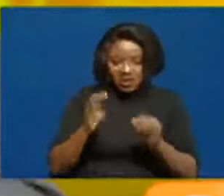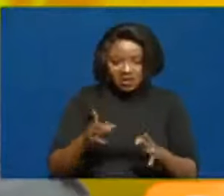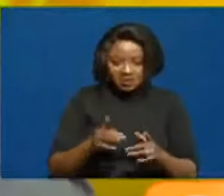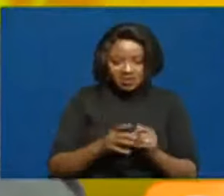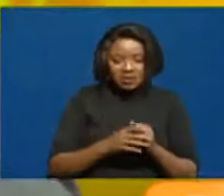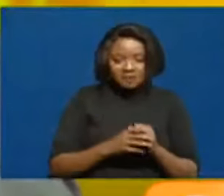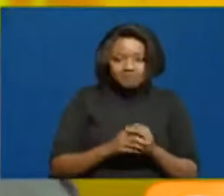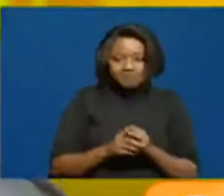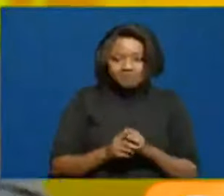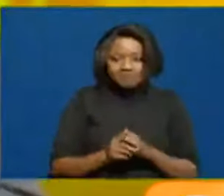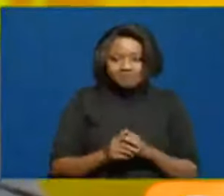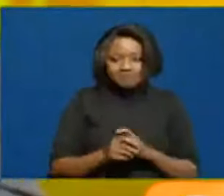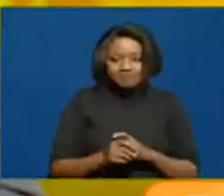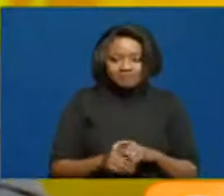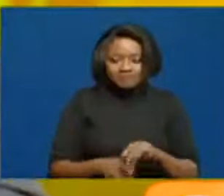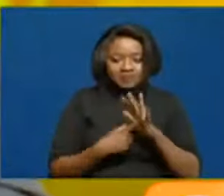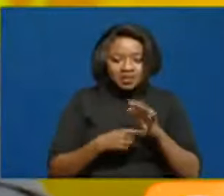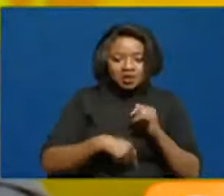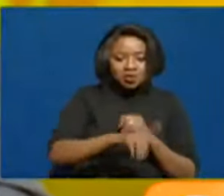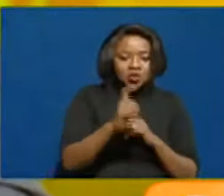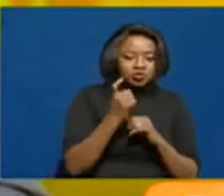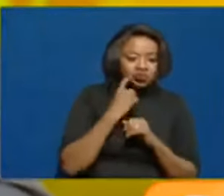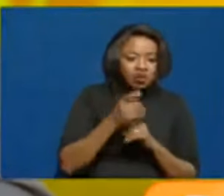Go to the shop, take a bottle of,